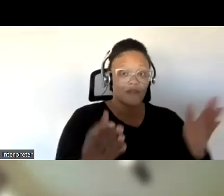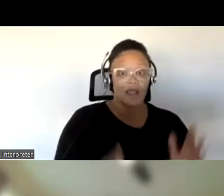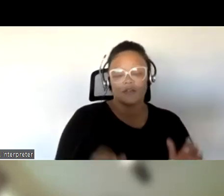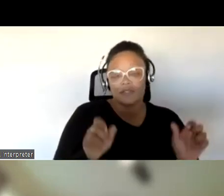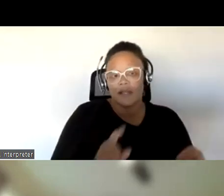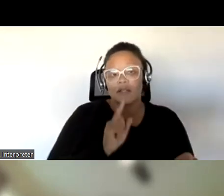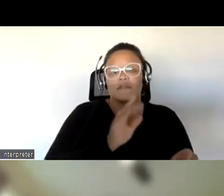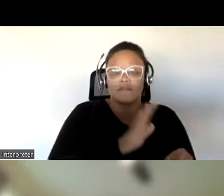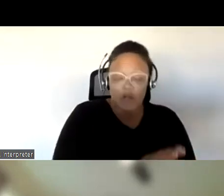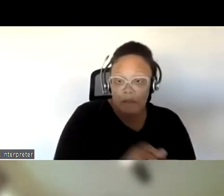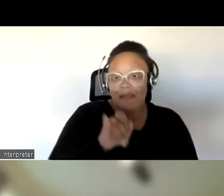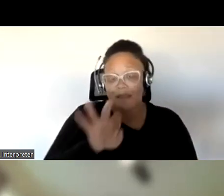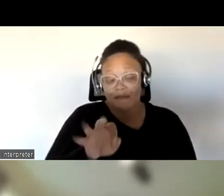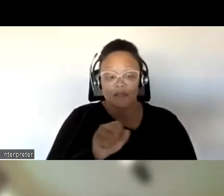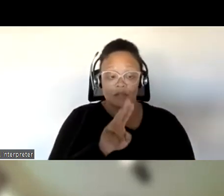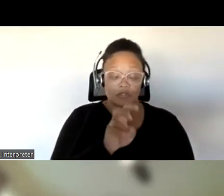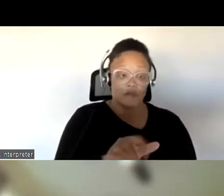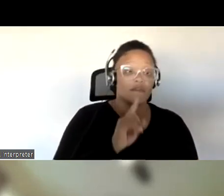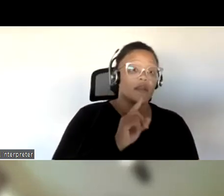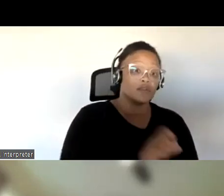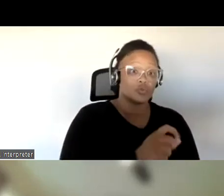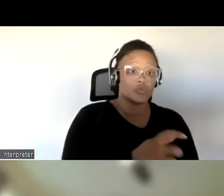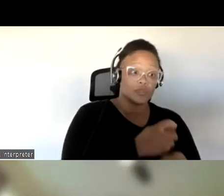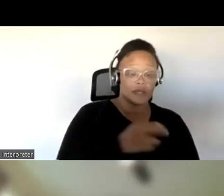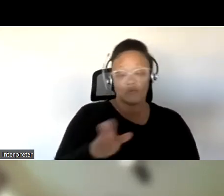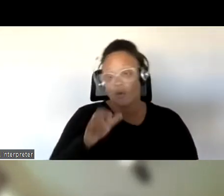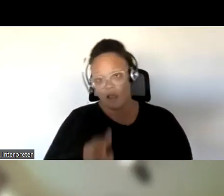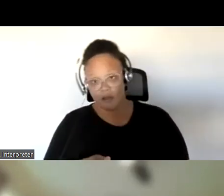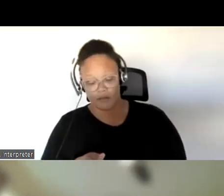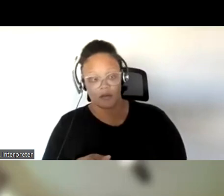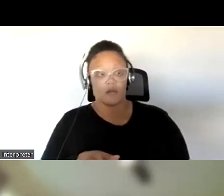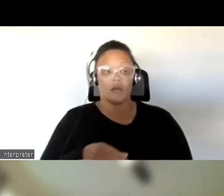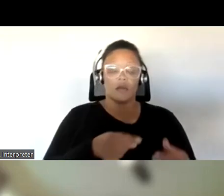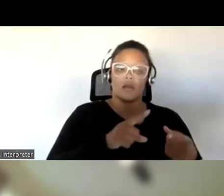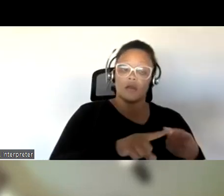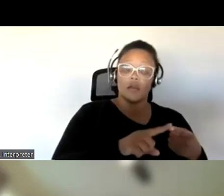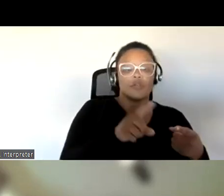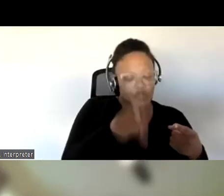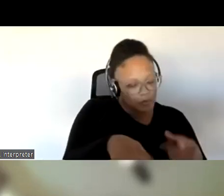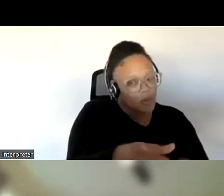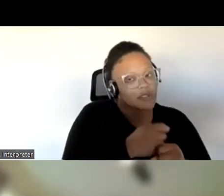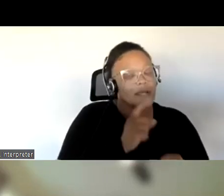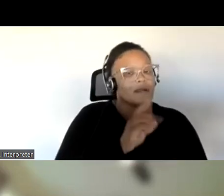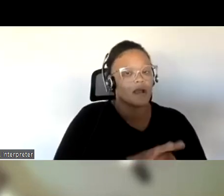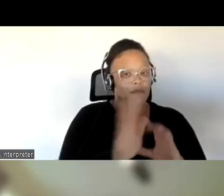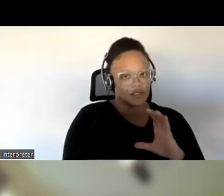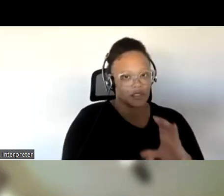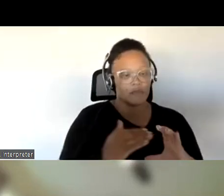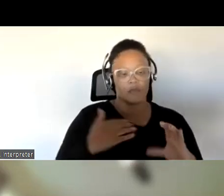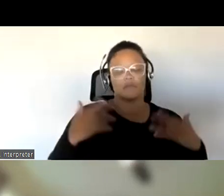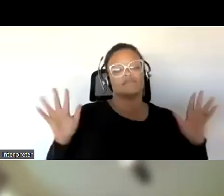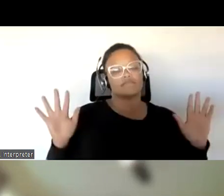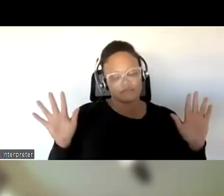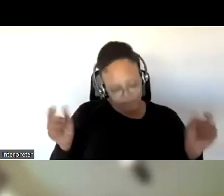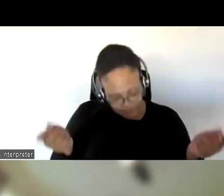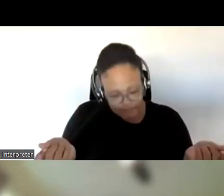department. One is that they're supposed to get a confirmation email, but we understand that many providers have not been getting